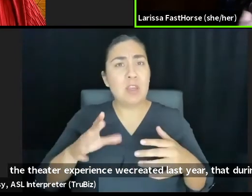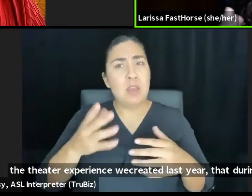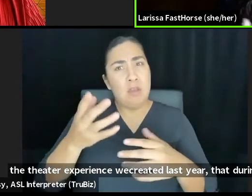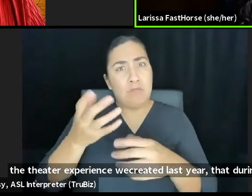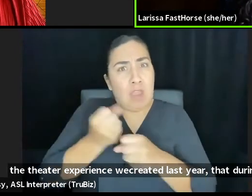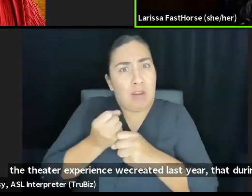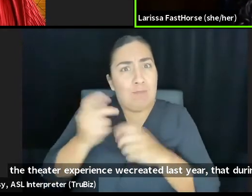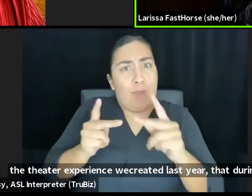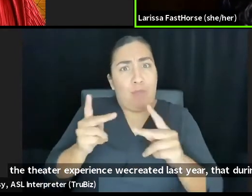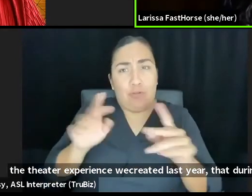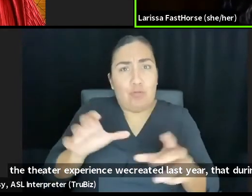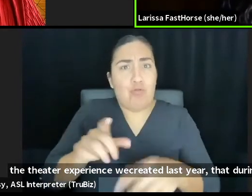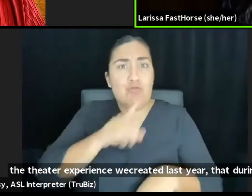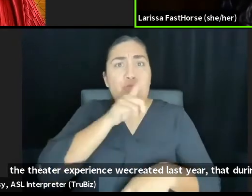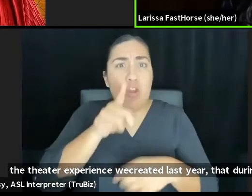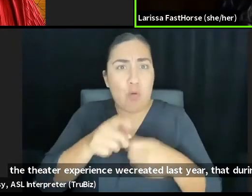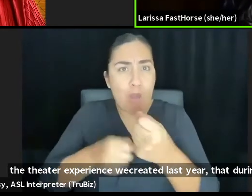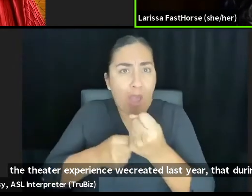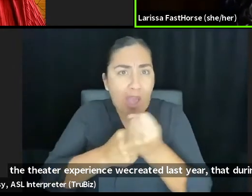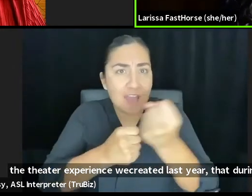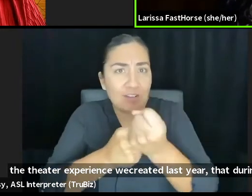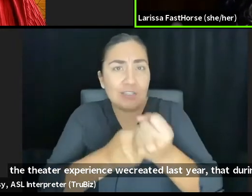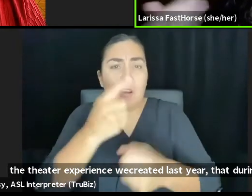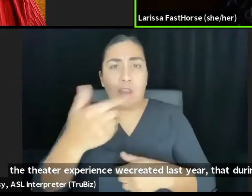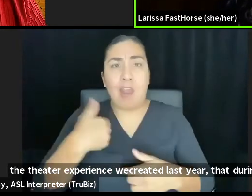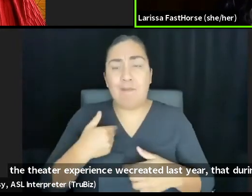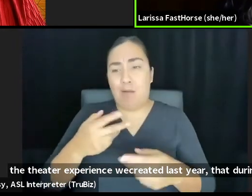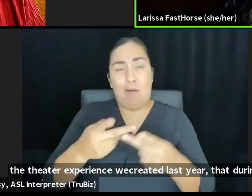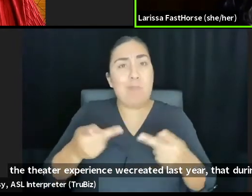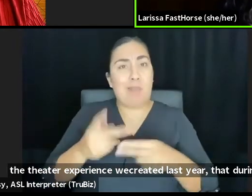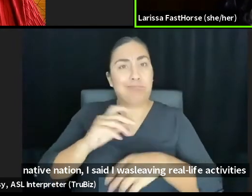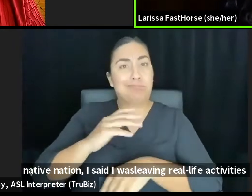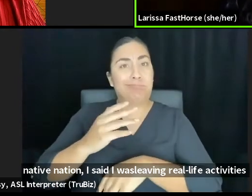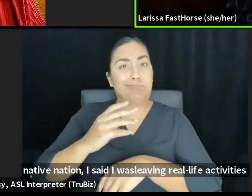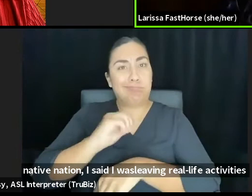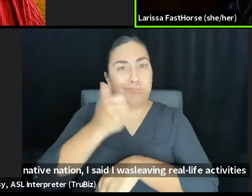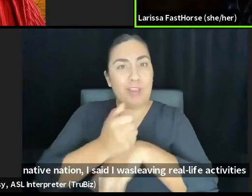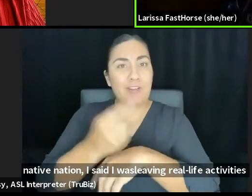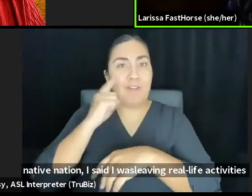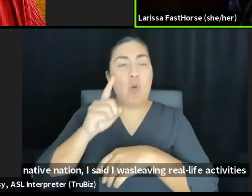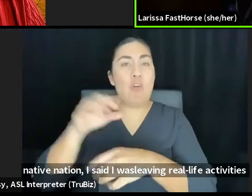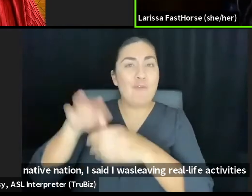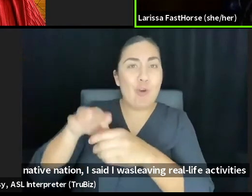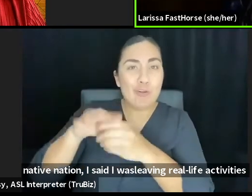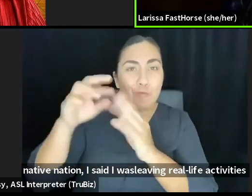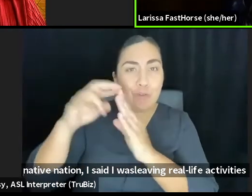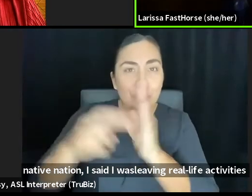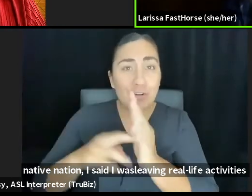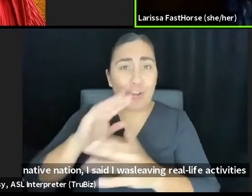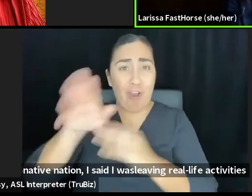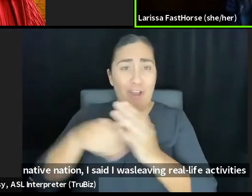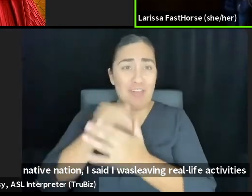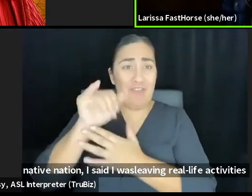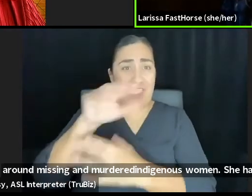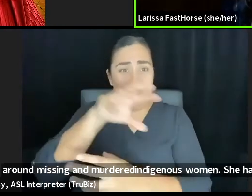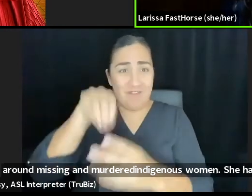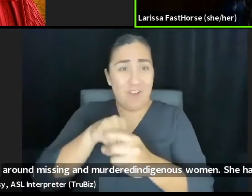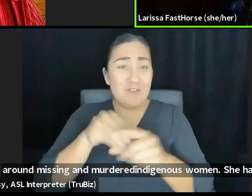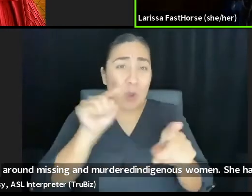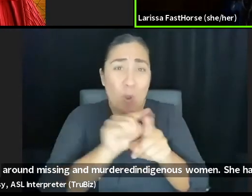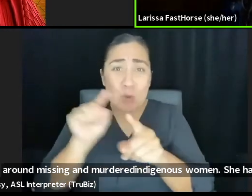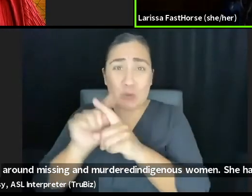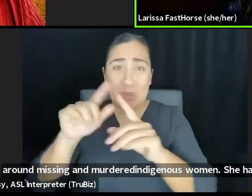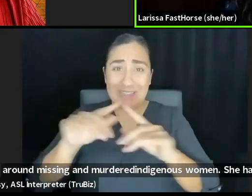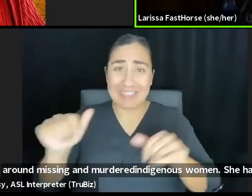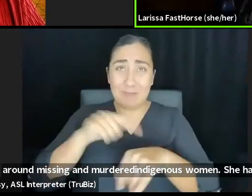She had a place to sign up for voter registration. All of that was part of the piece. And also at the same time, she was testifying over